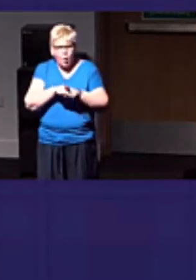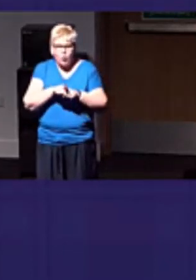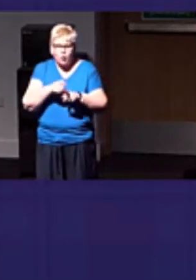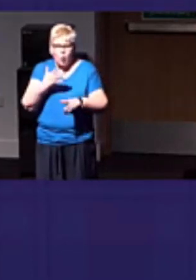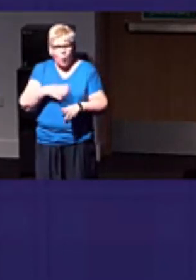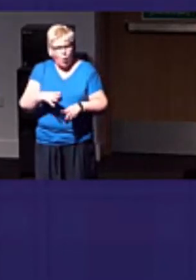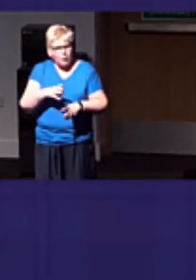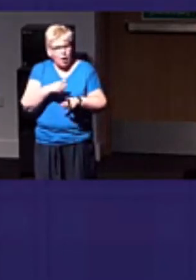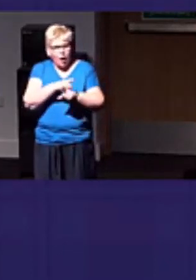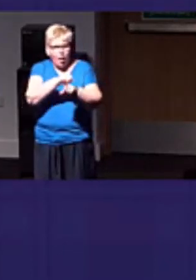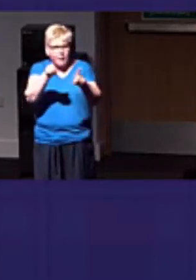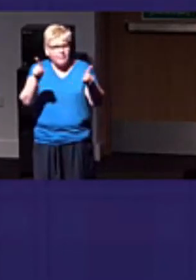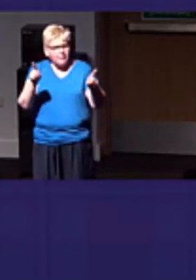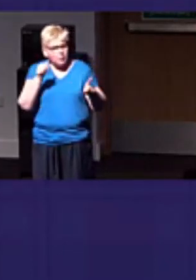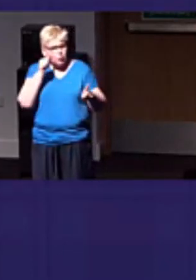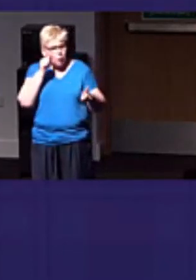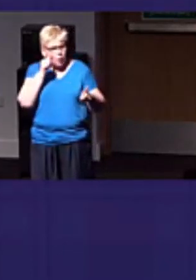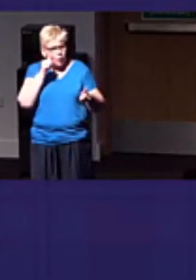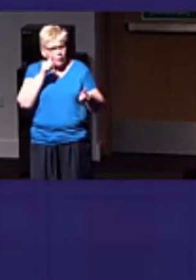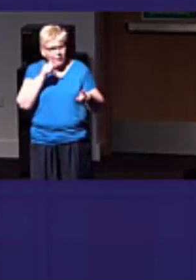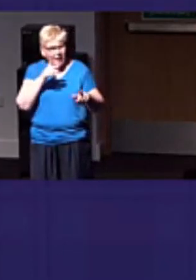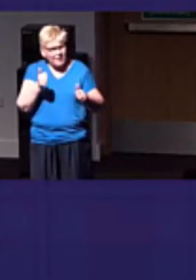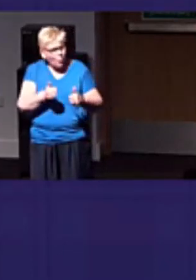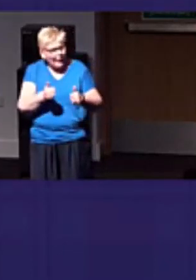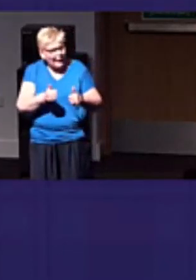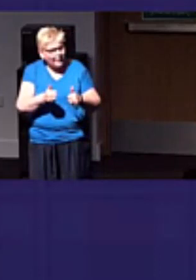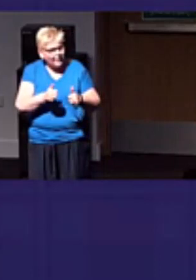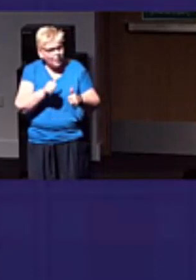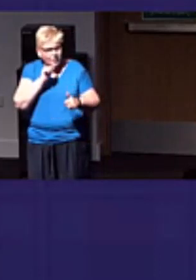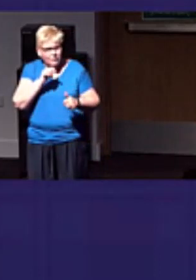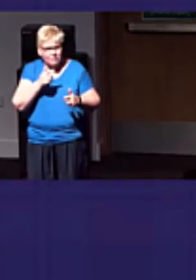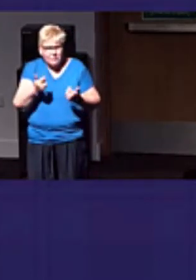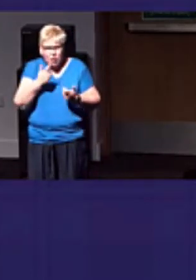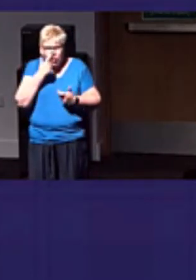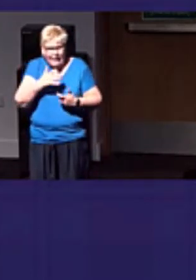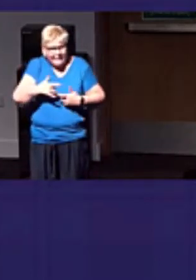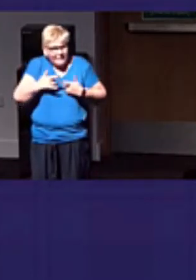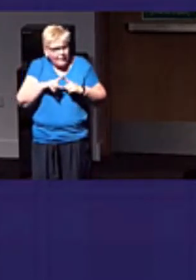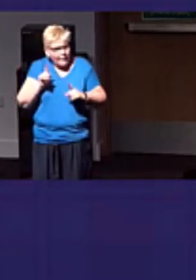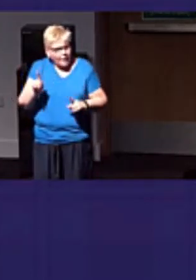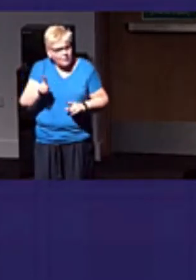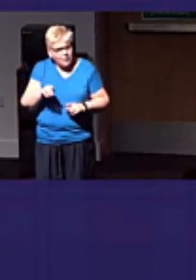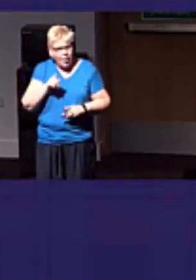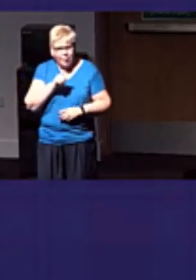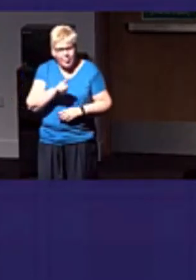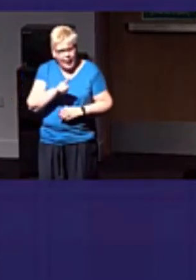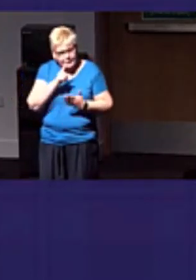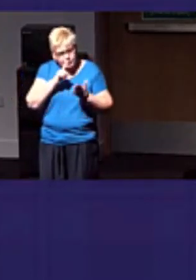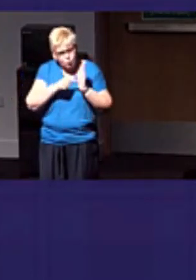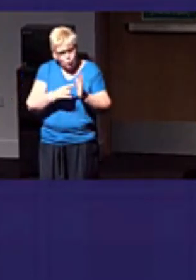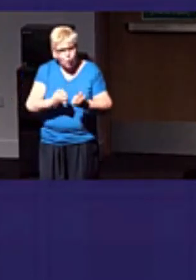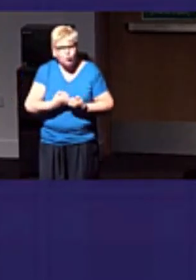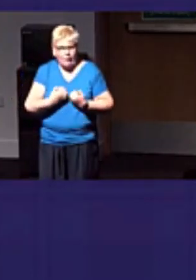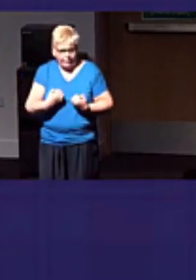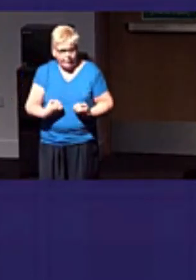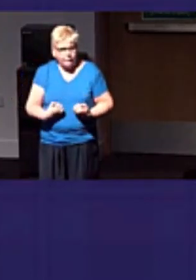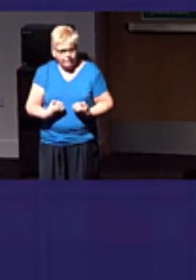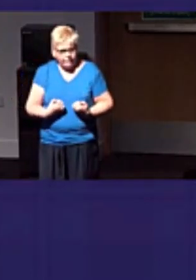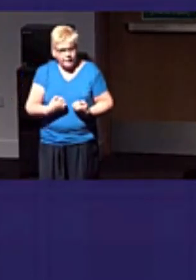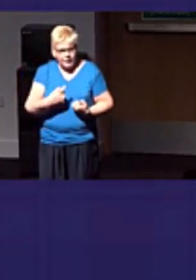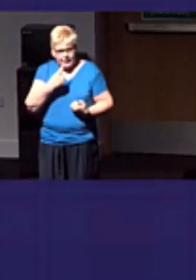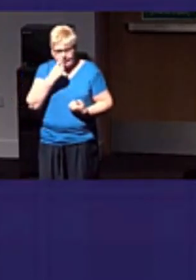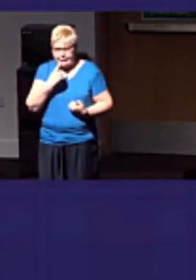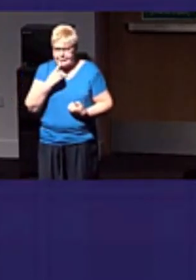this way to know that they're not alone. That is strength. That is a position of strength. To say that I feel this